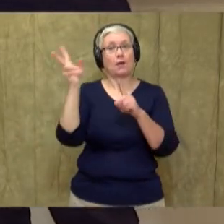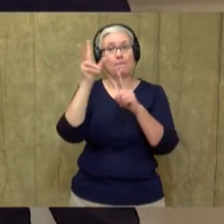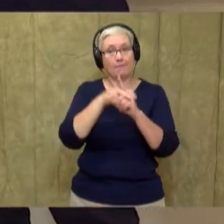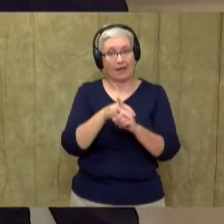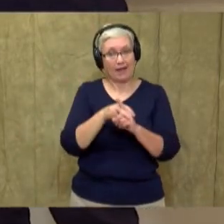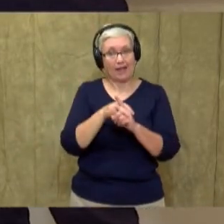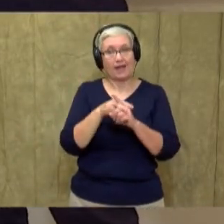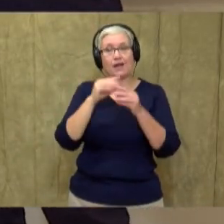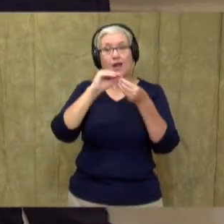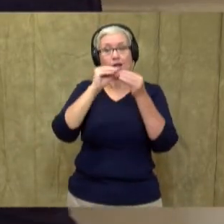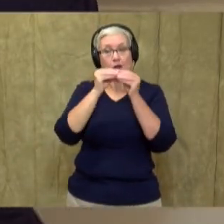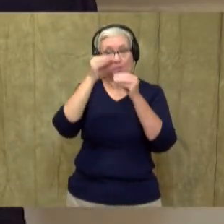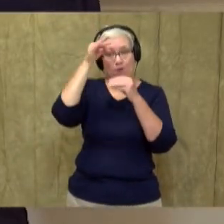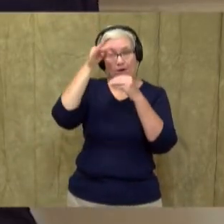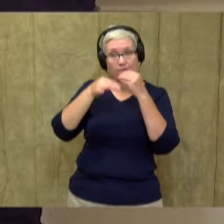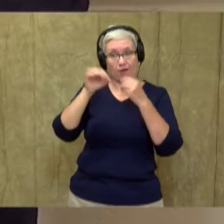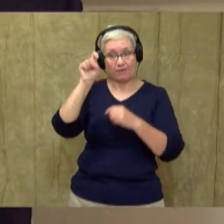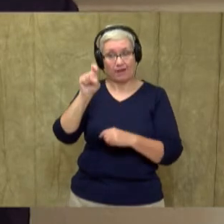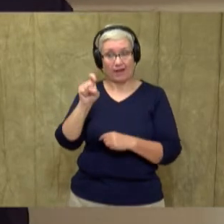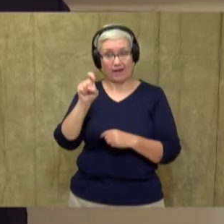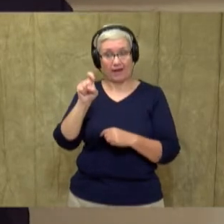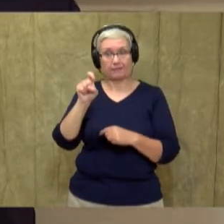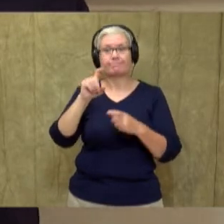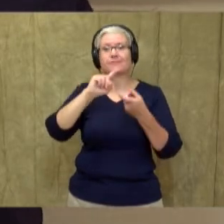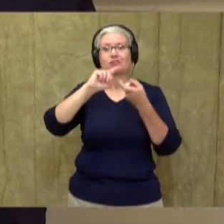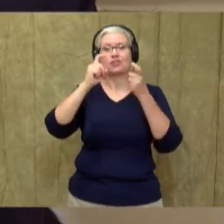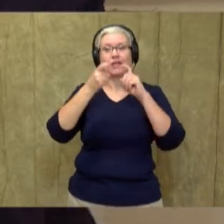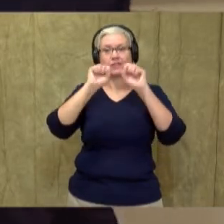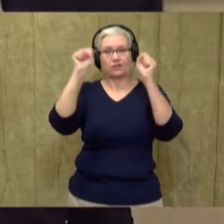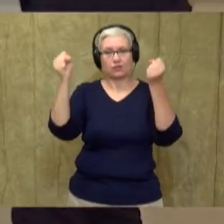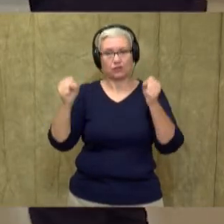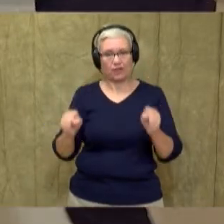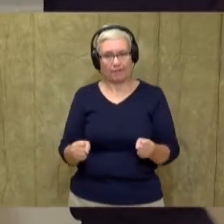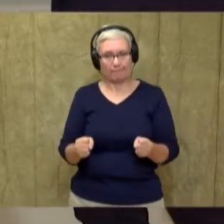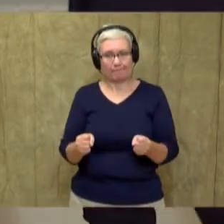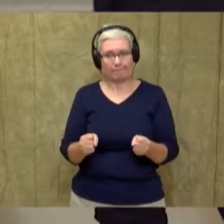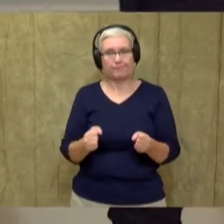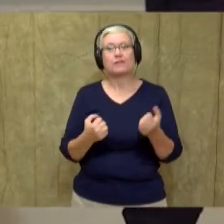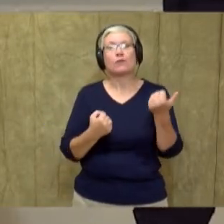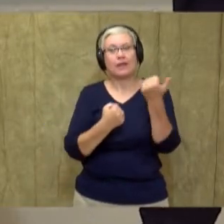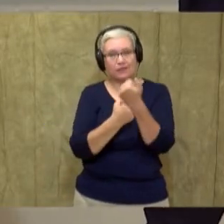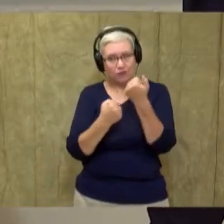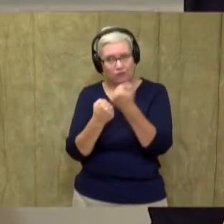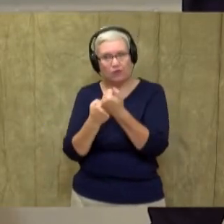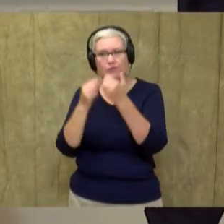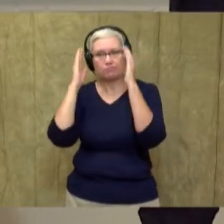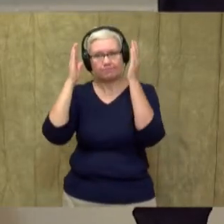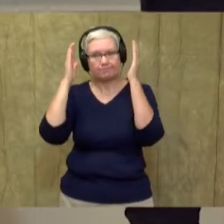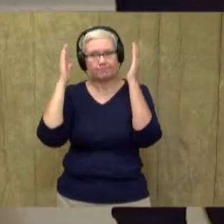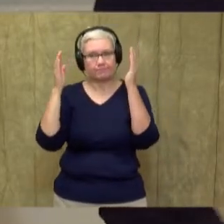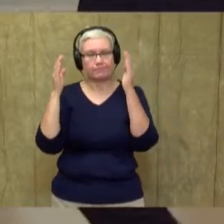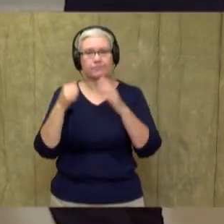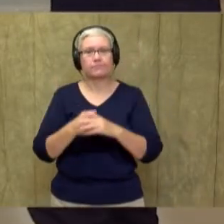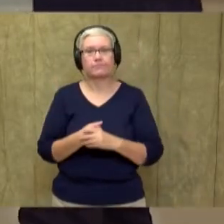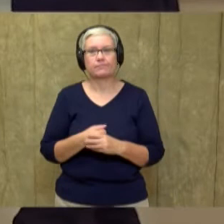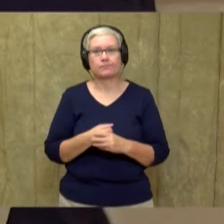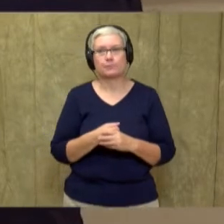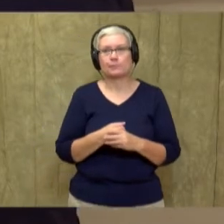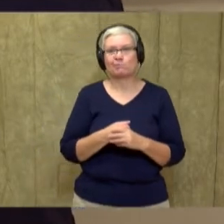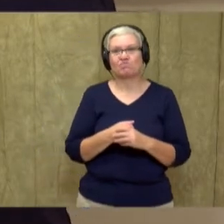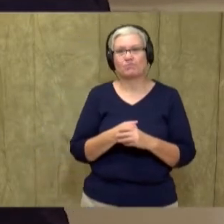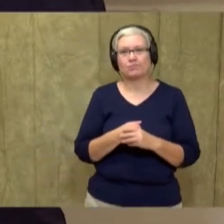leading coefficients to x squared does it change our shape. So we want to pay attention to those structures, right? And when I've